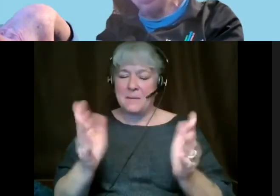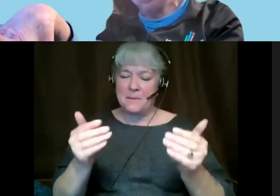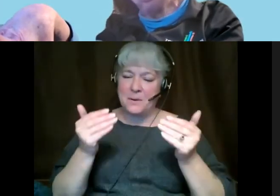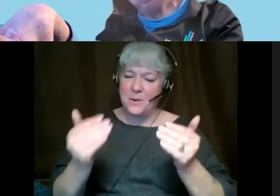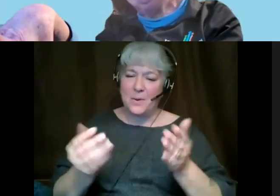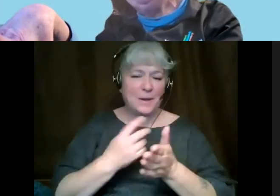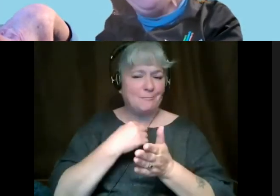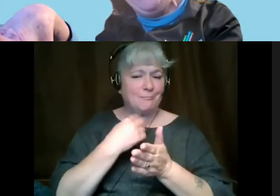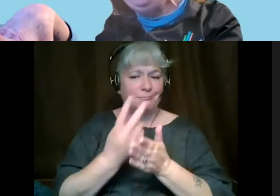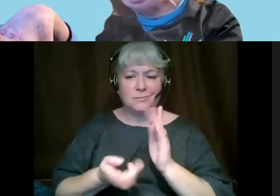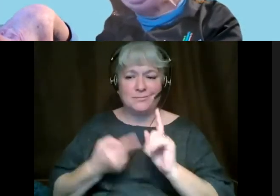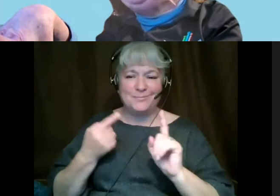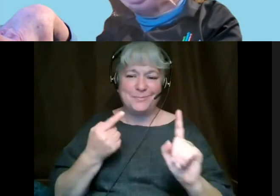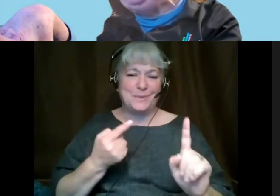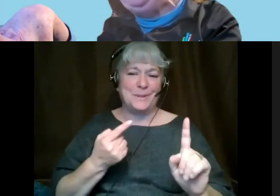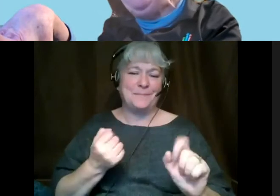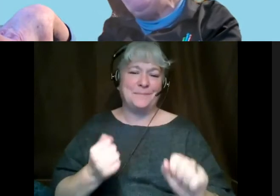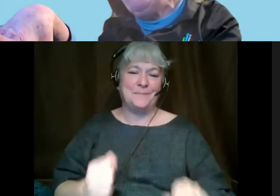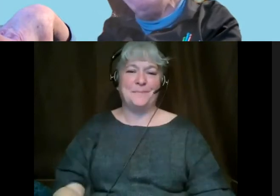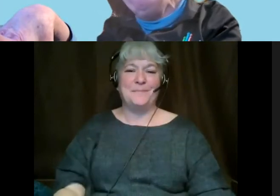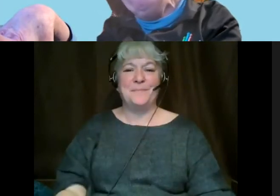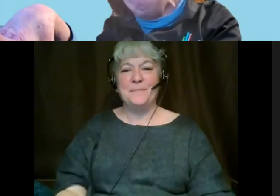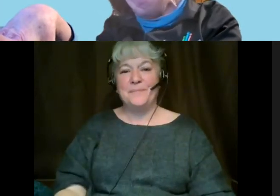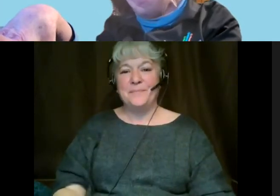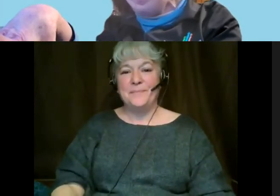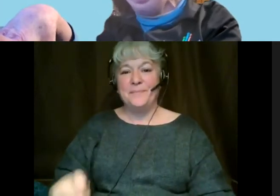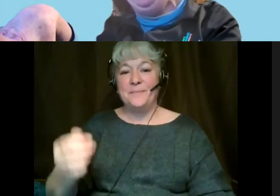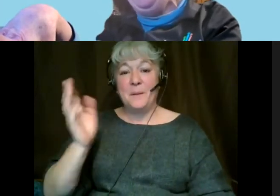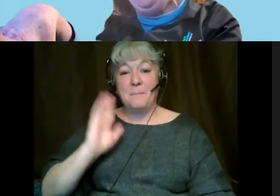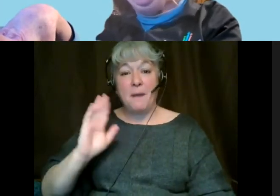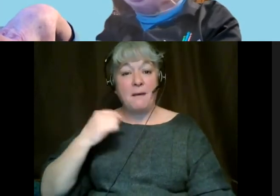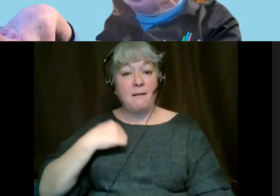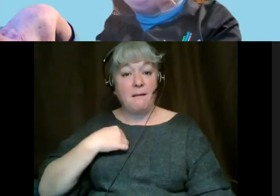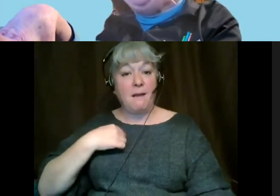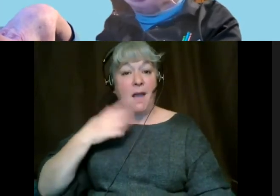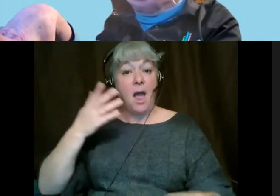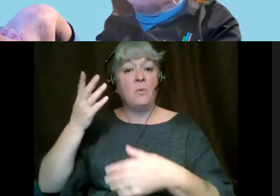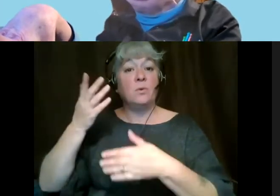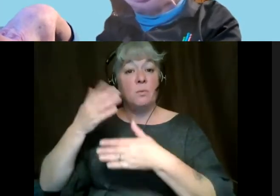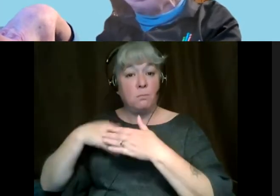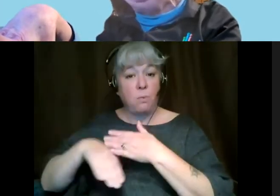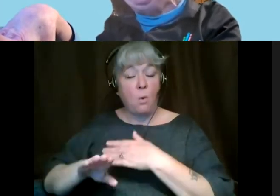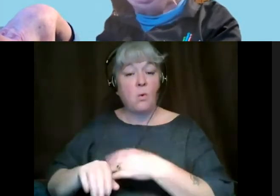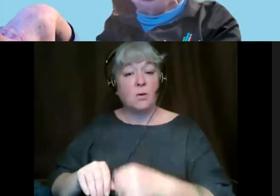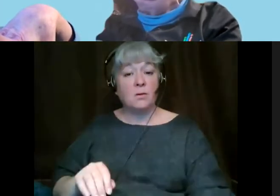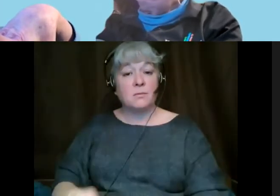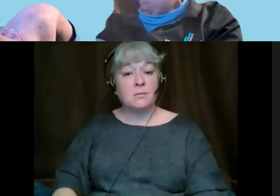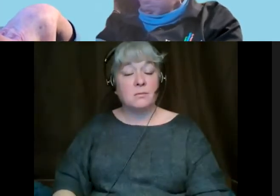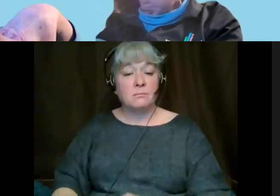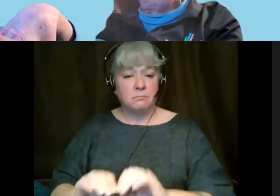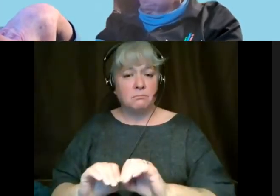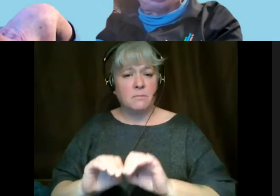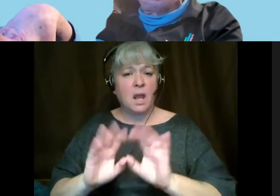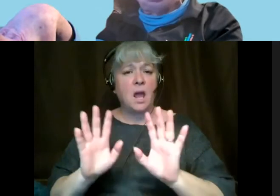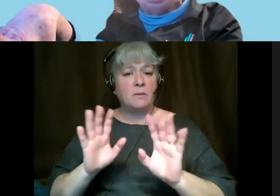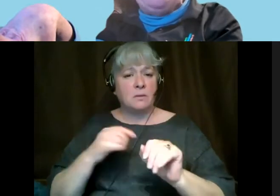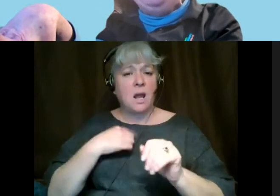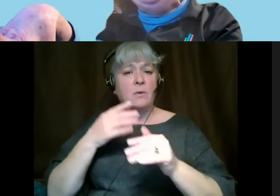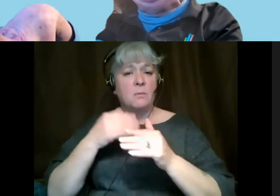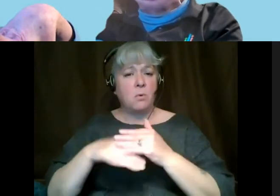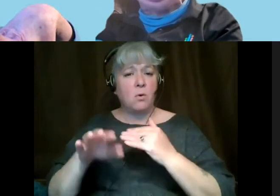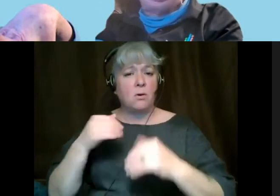it. When I was born, I was obviously born with